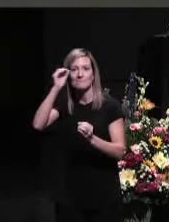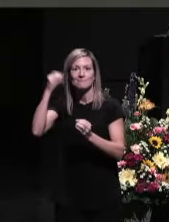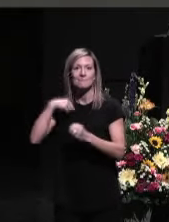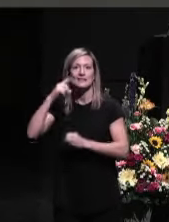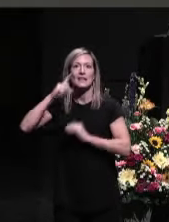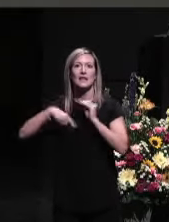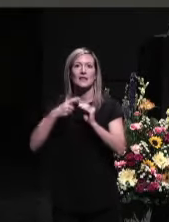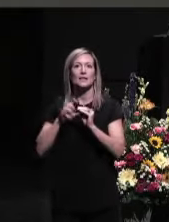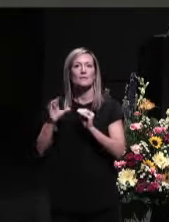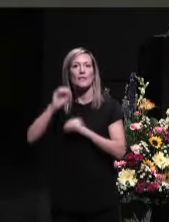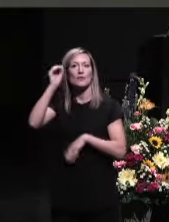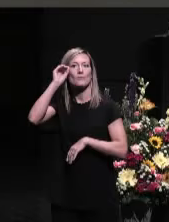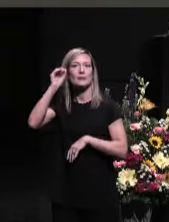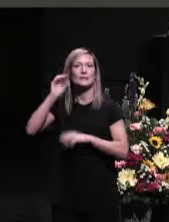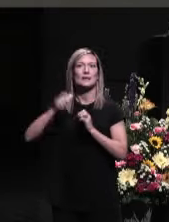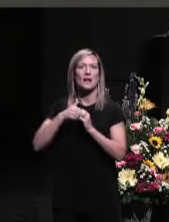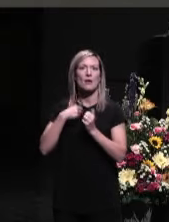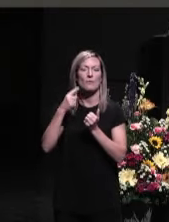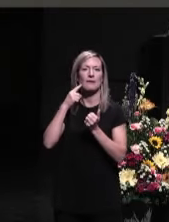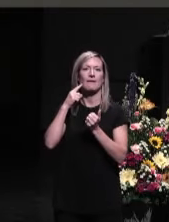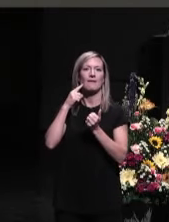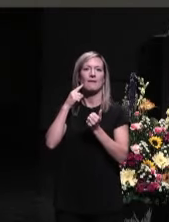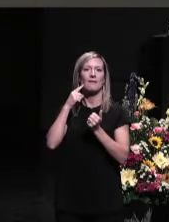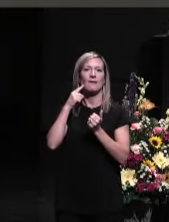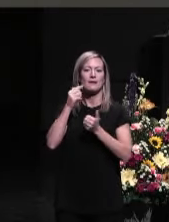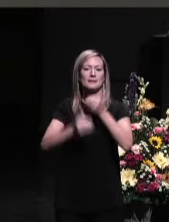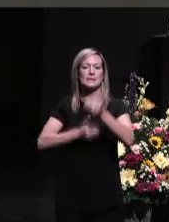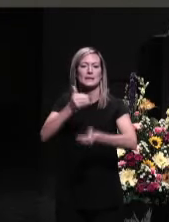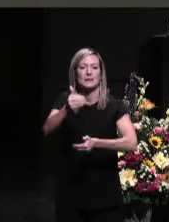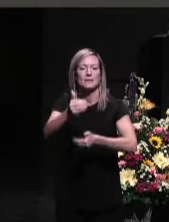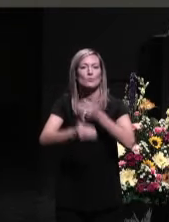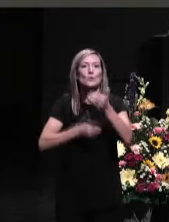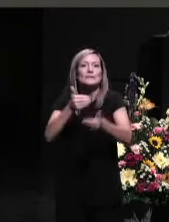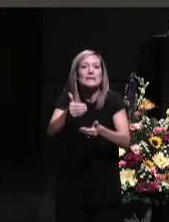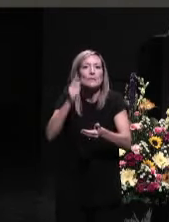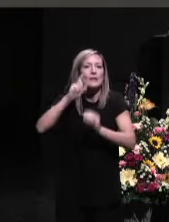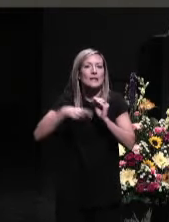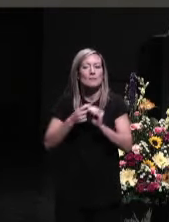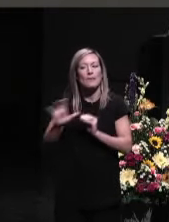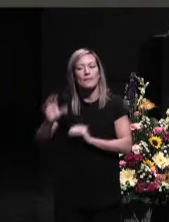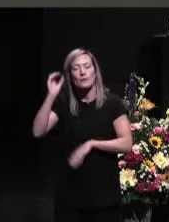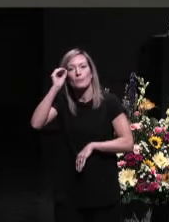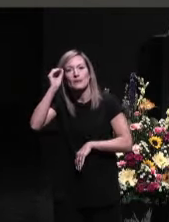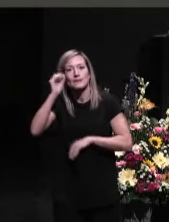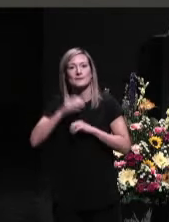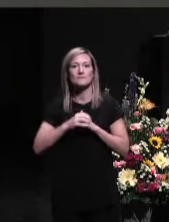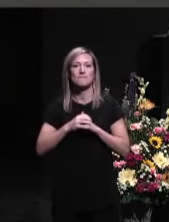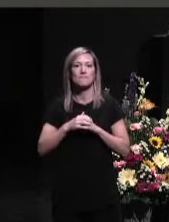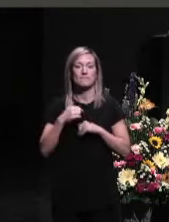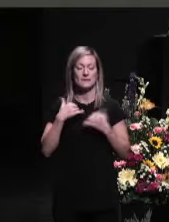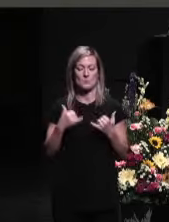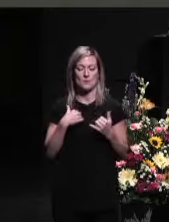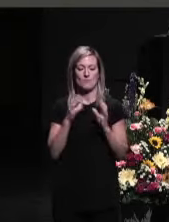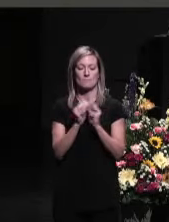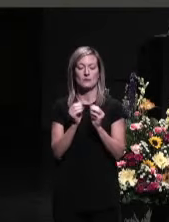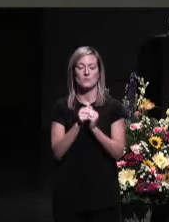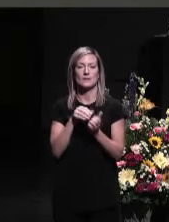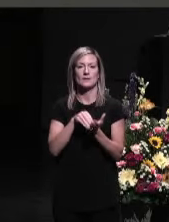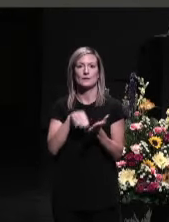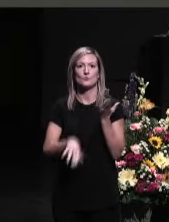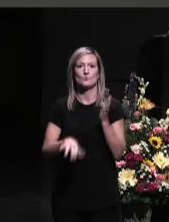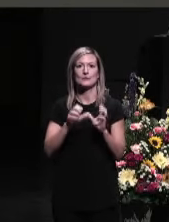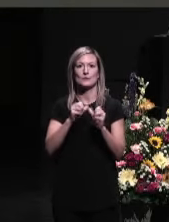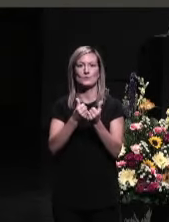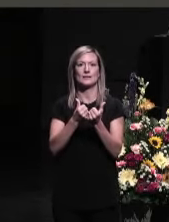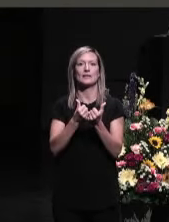issues around that. I've been meeting with the Student Association this semester and with our student affairs folks